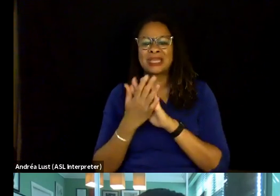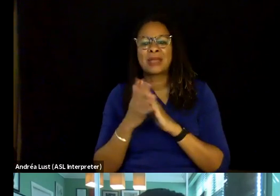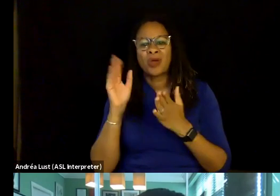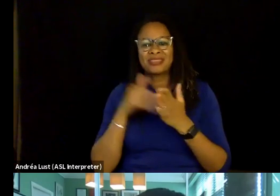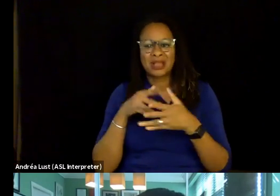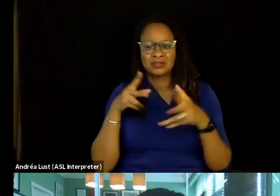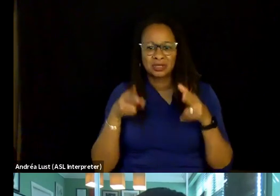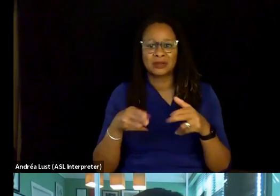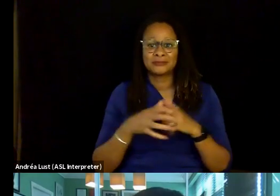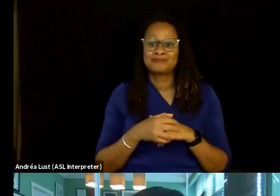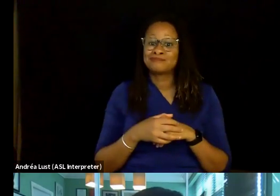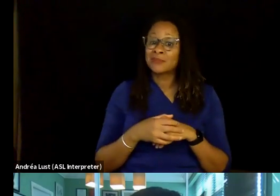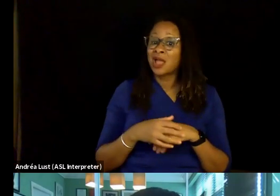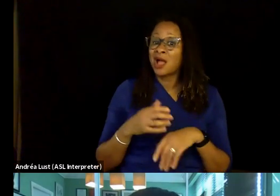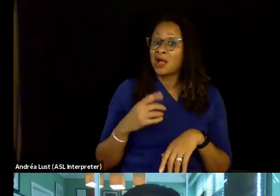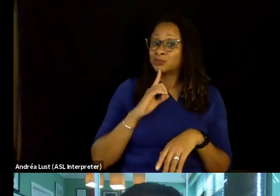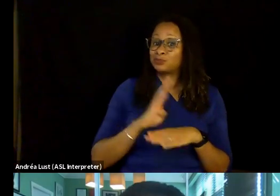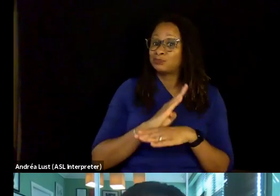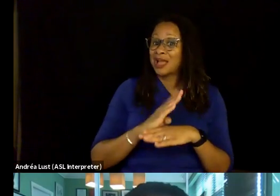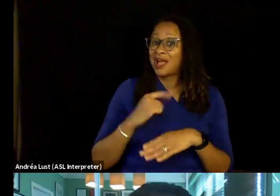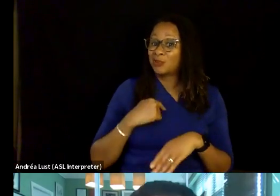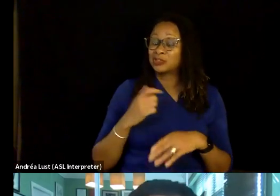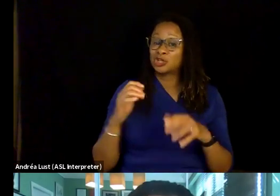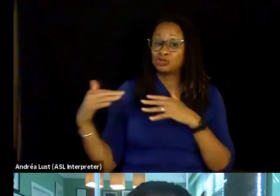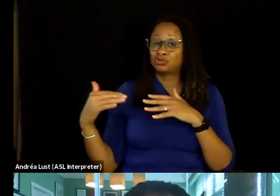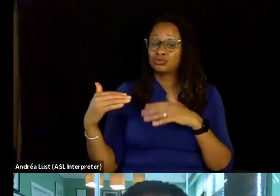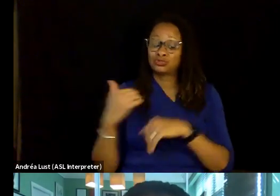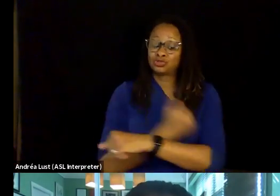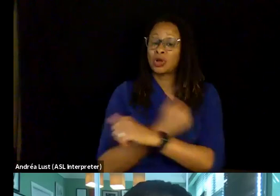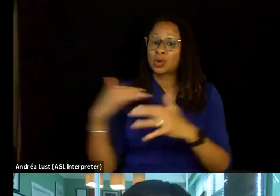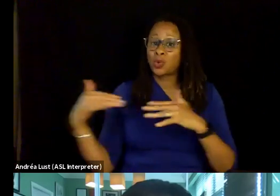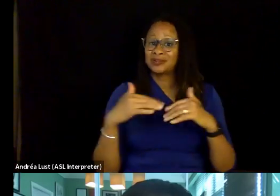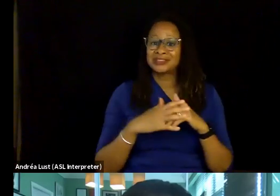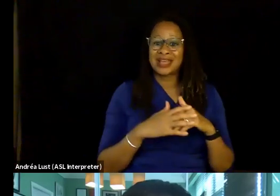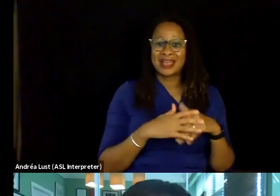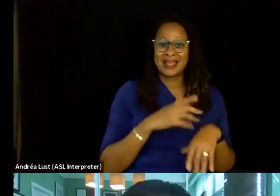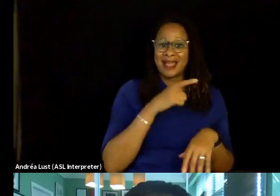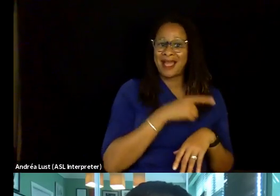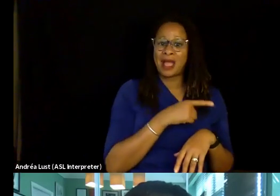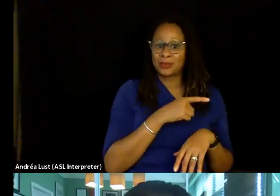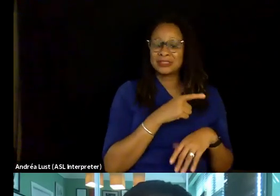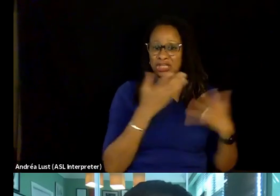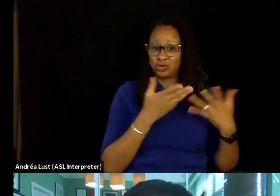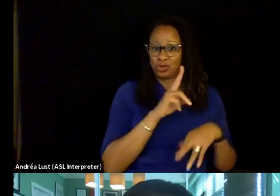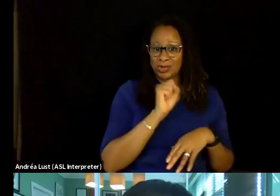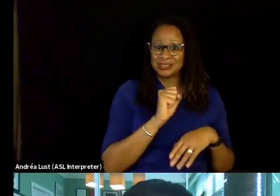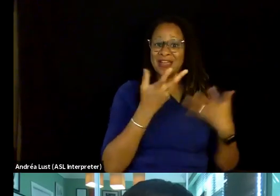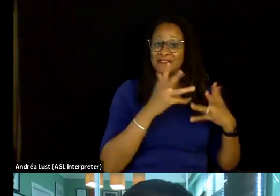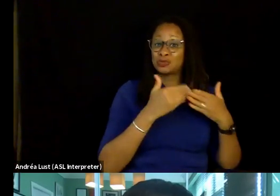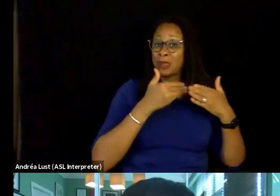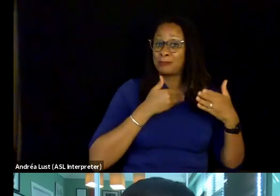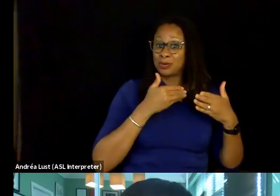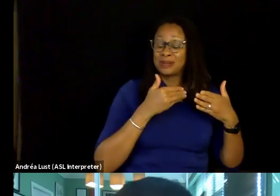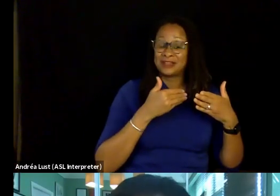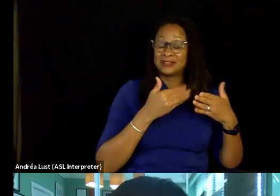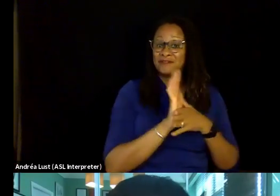Actually, it was a drug war, right? Because I was, I live here in the US and I was finishing my previous film, Motherland, when the Duterte